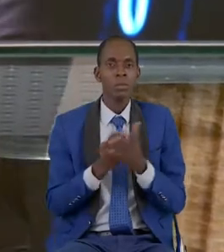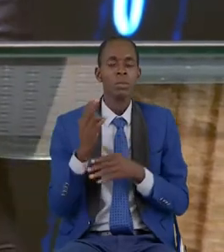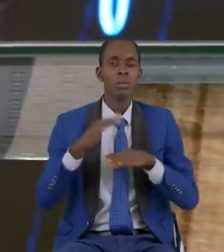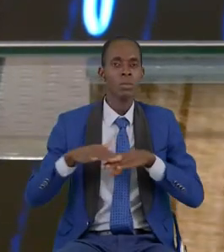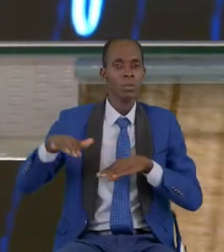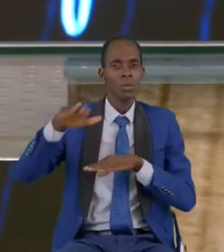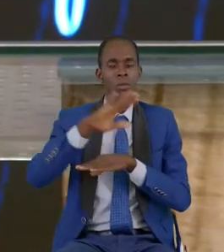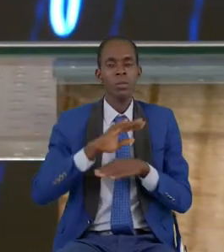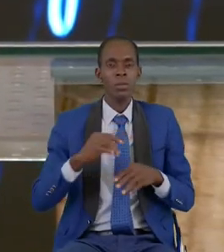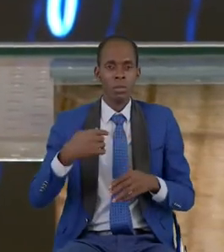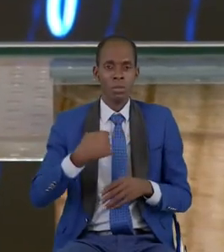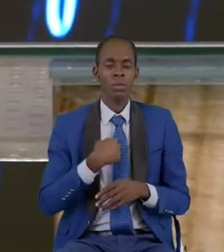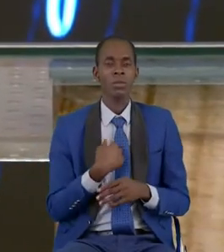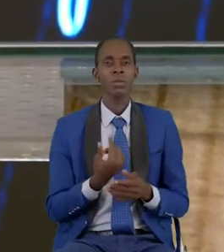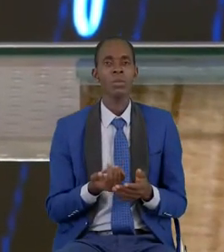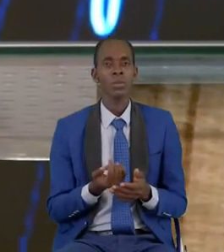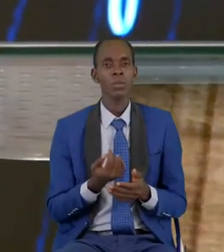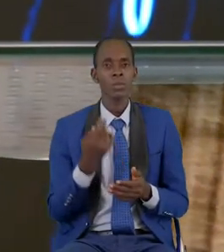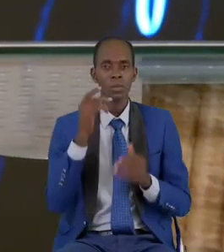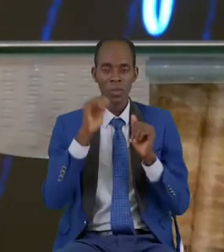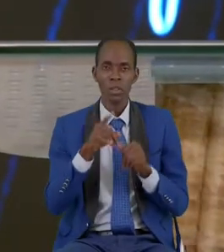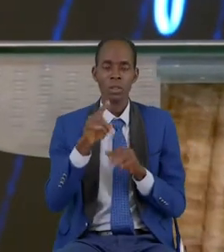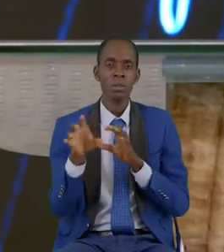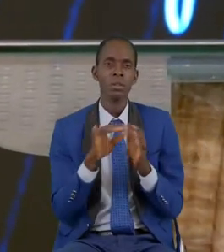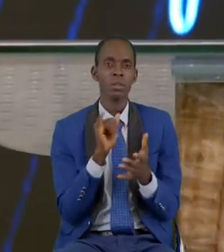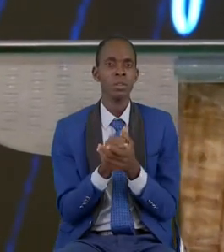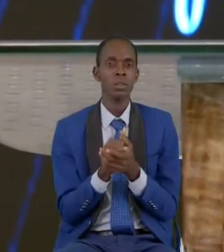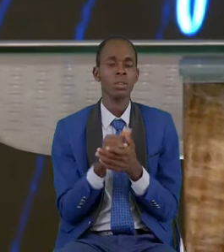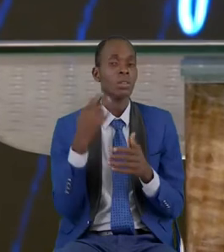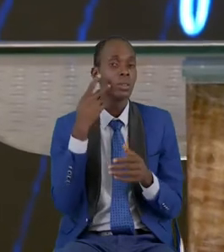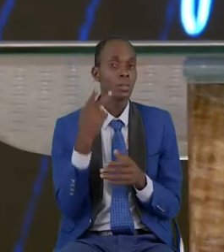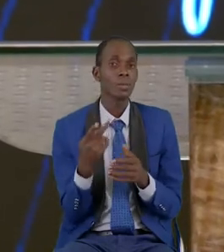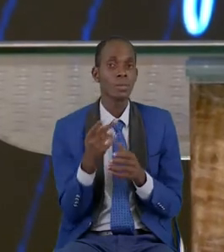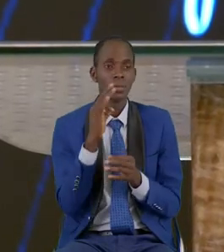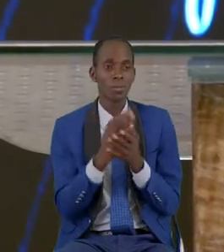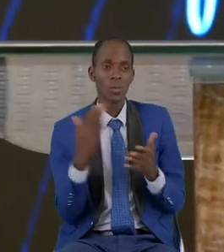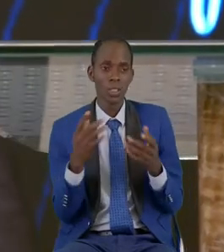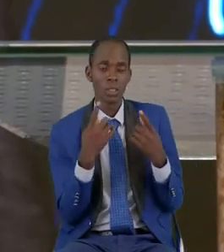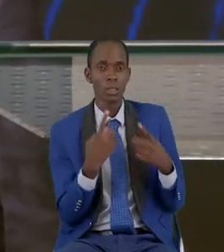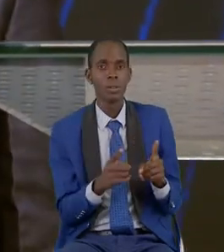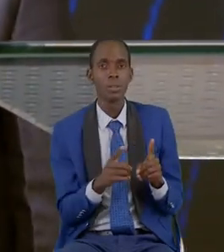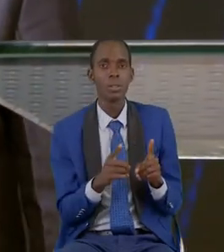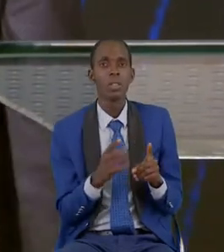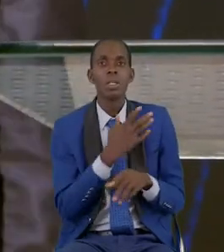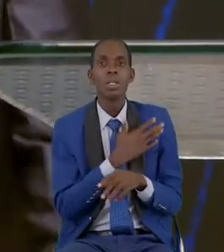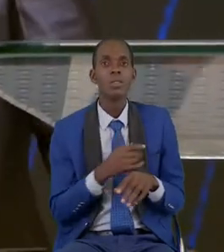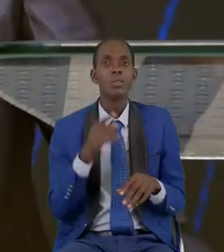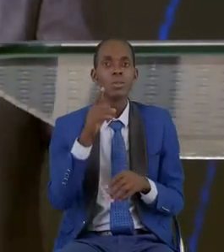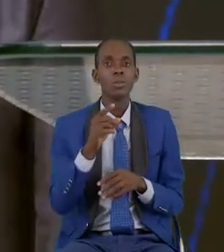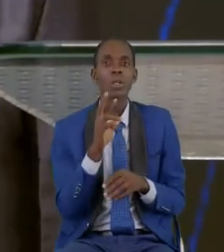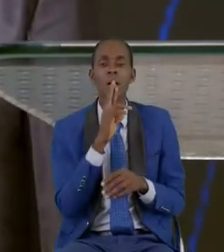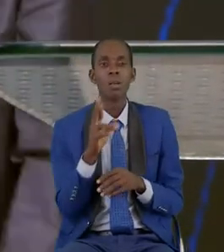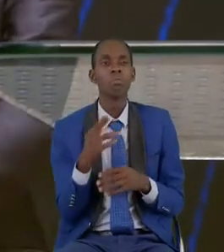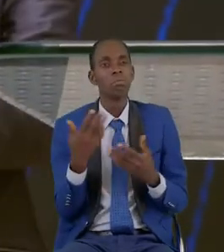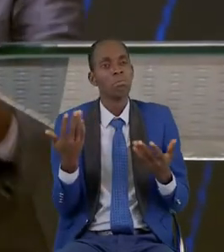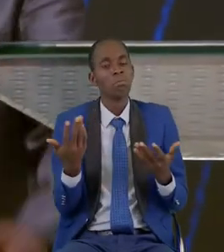Look at that. Can you do that? If something had happened that you were rebuked, probably